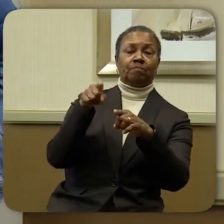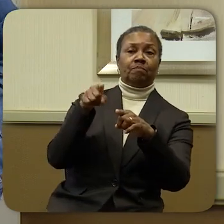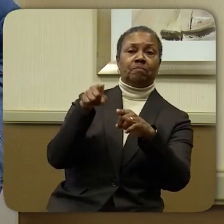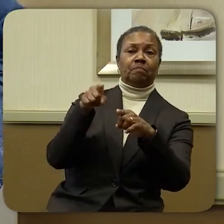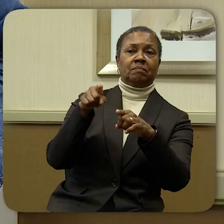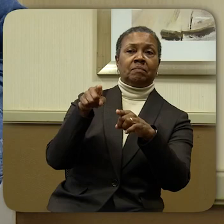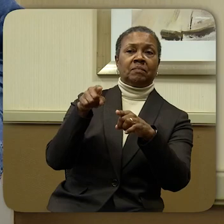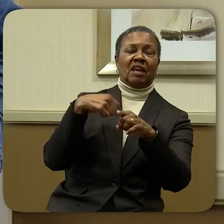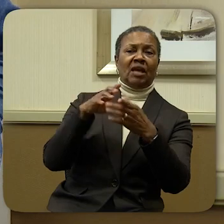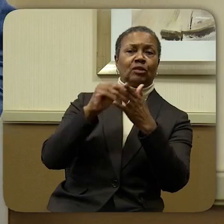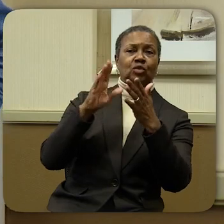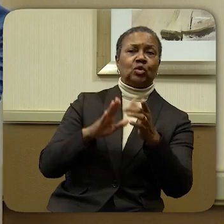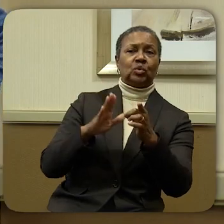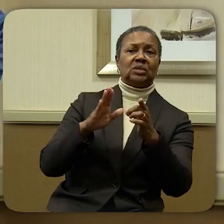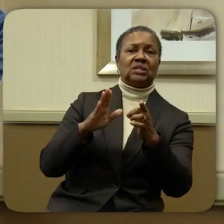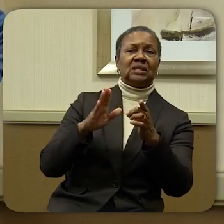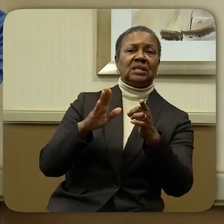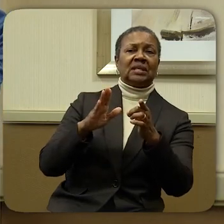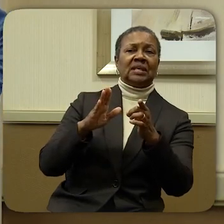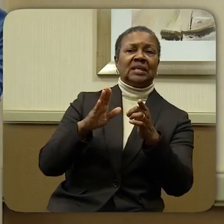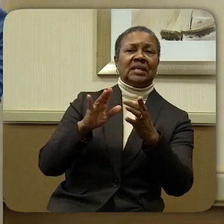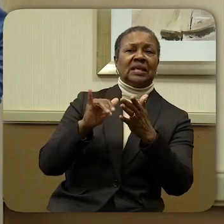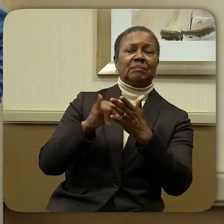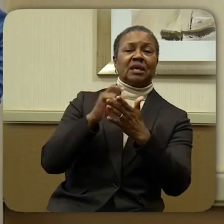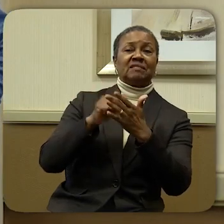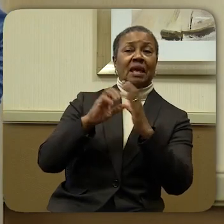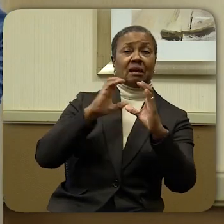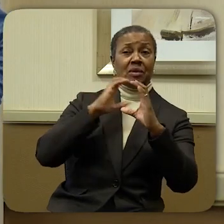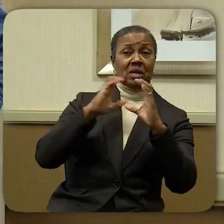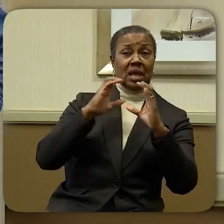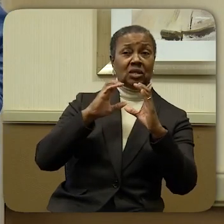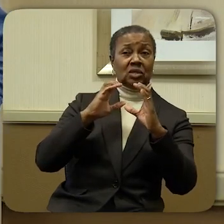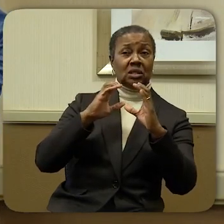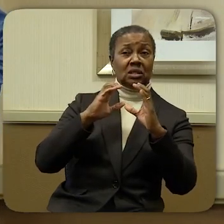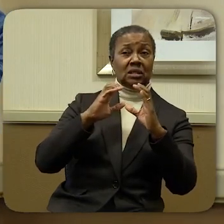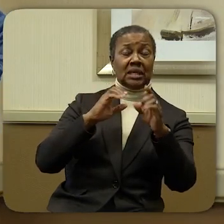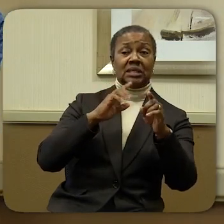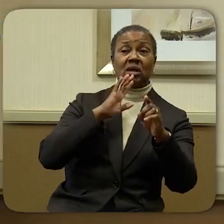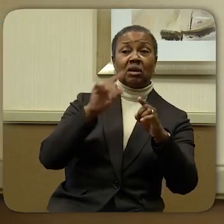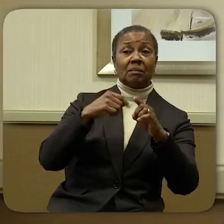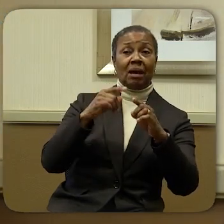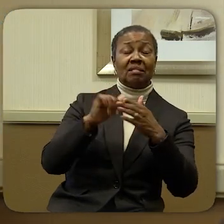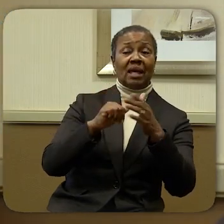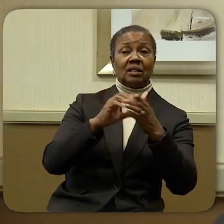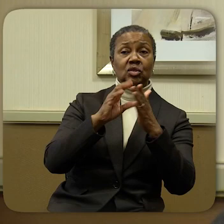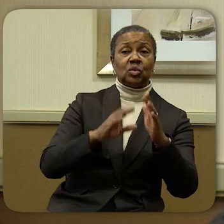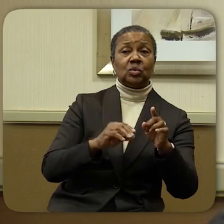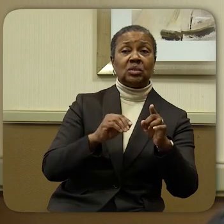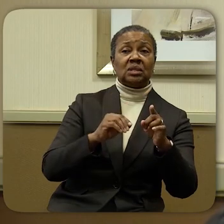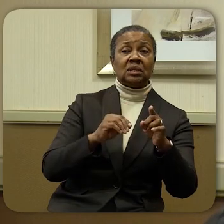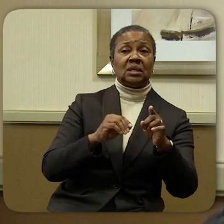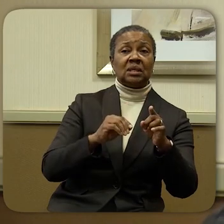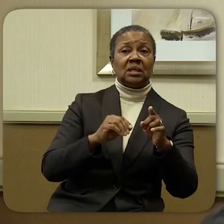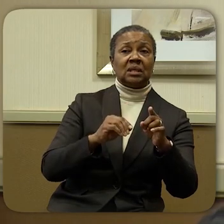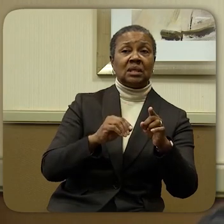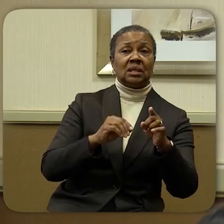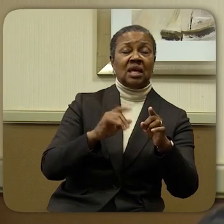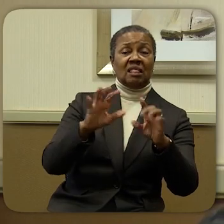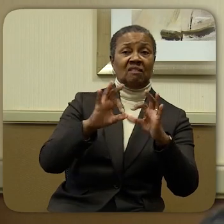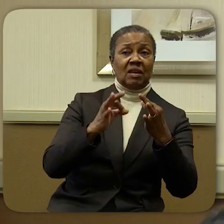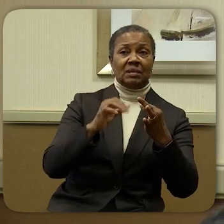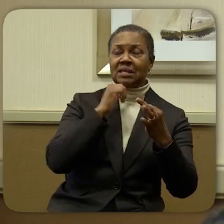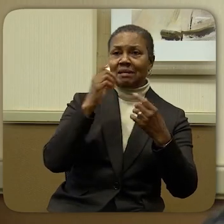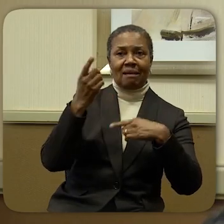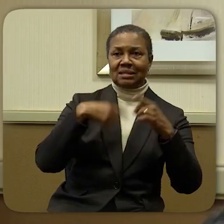I've had students that, because of that communication that he's talking about, that they don't think their families are